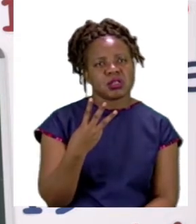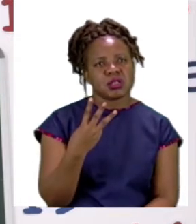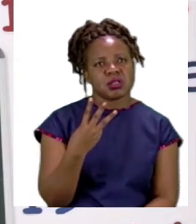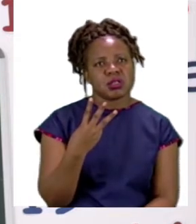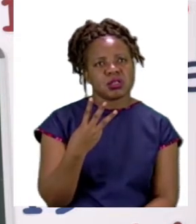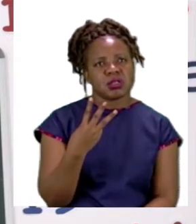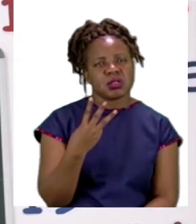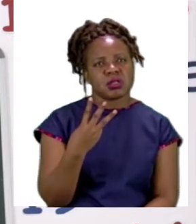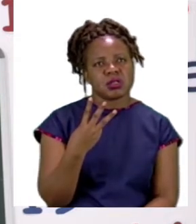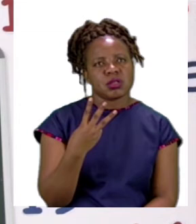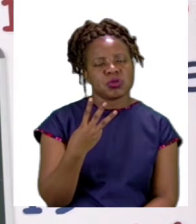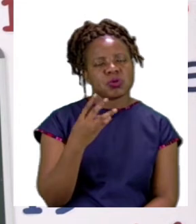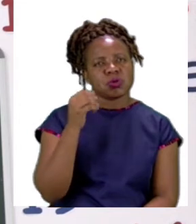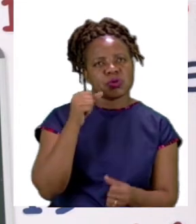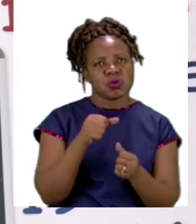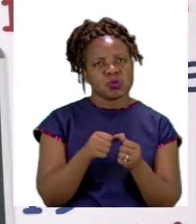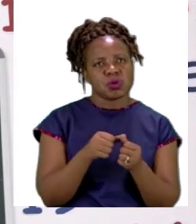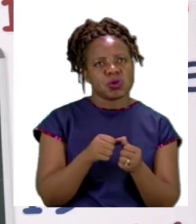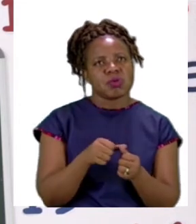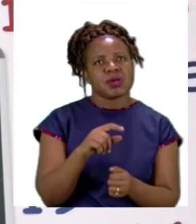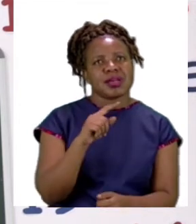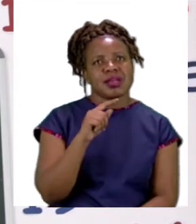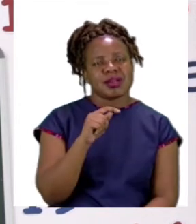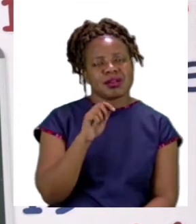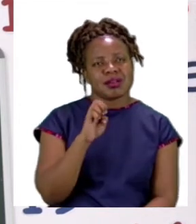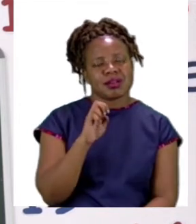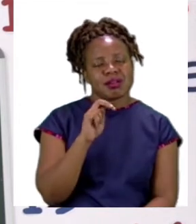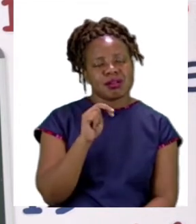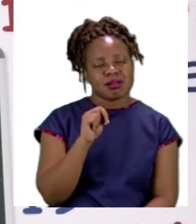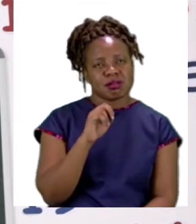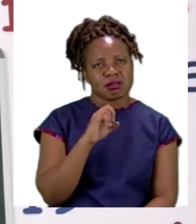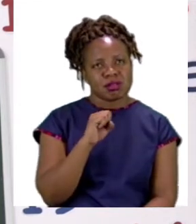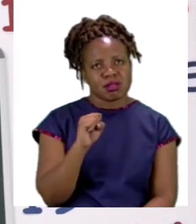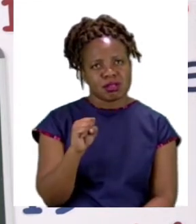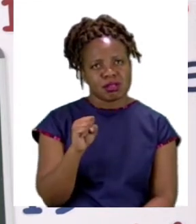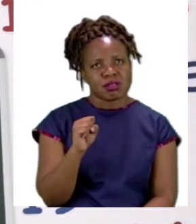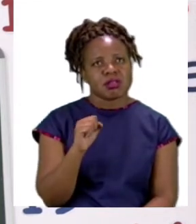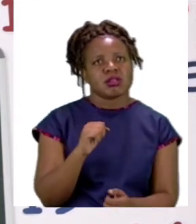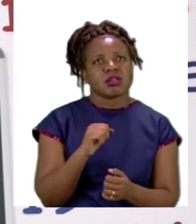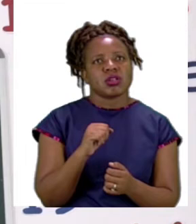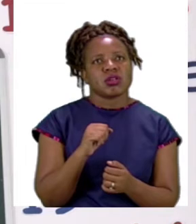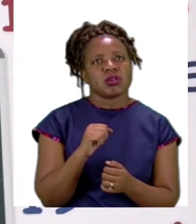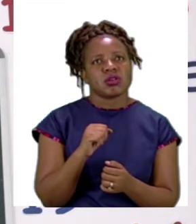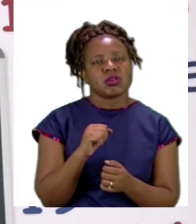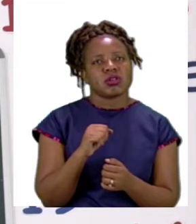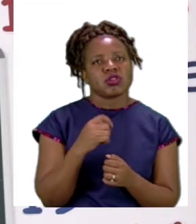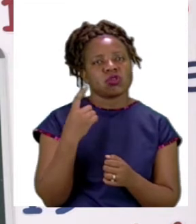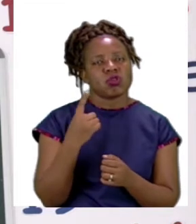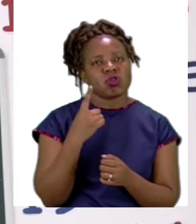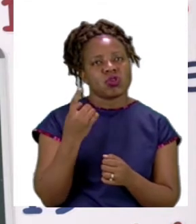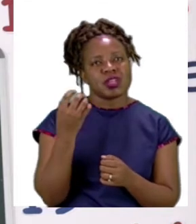to 99, which means that it belongs in the tens family because we don't take a